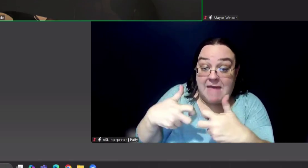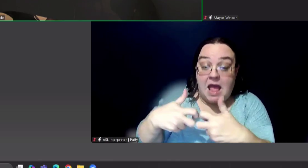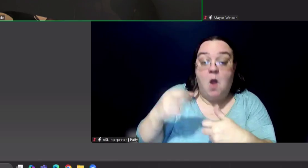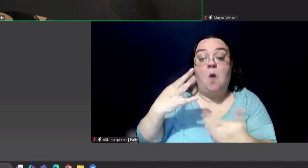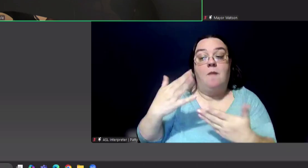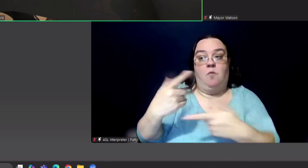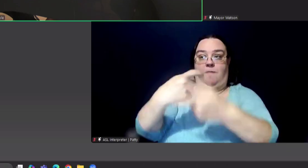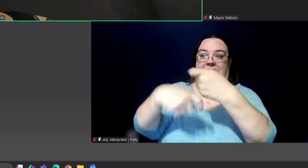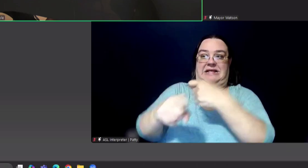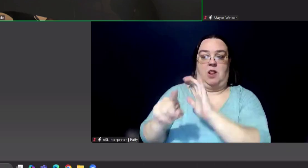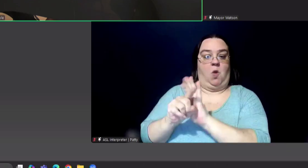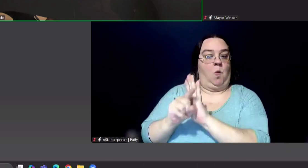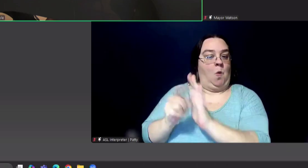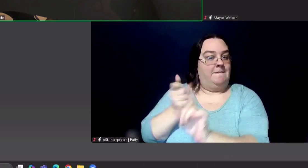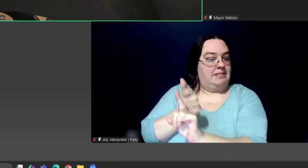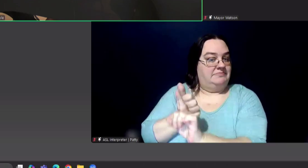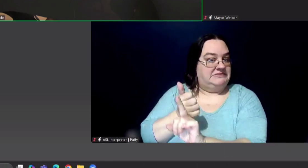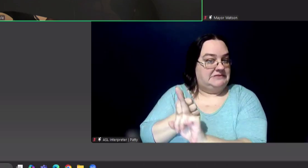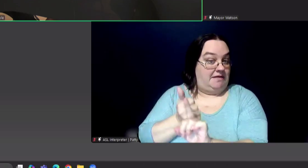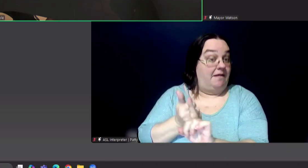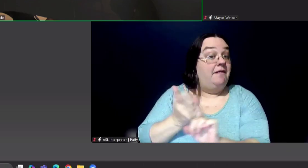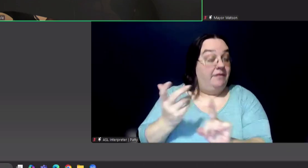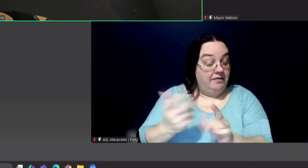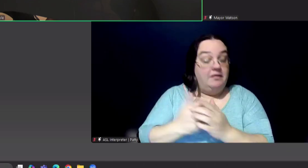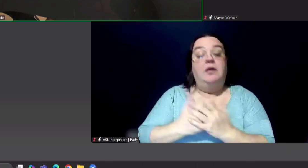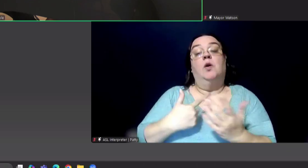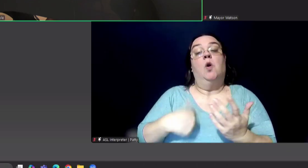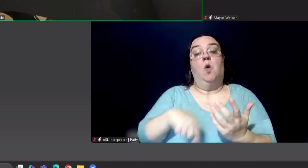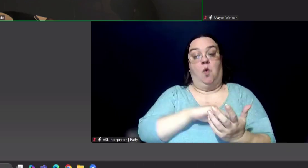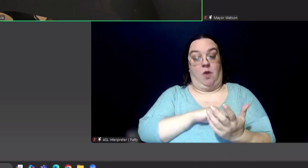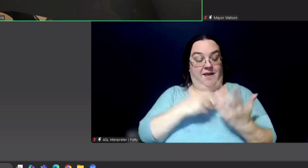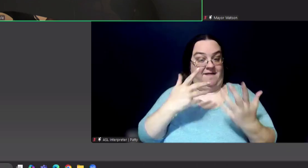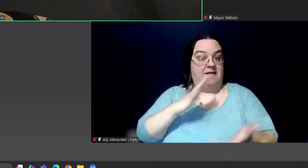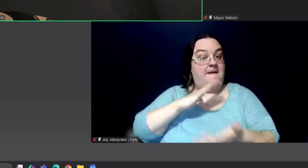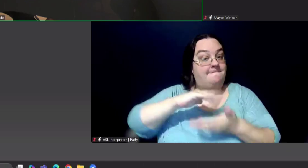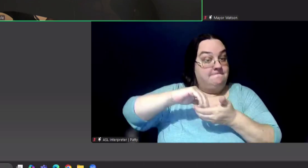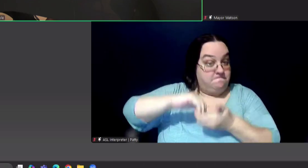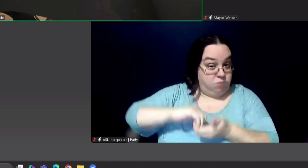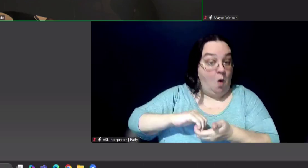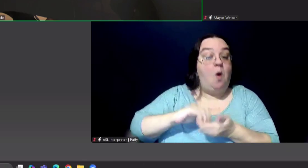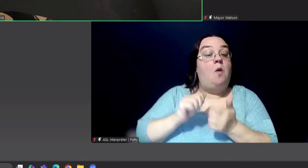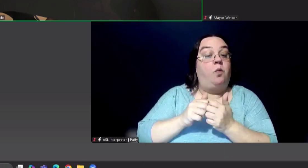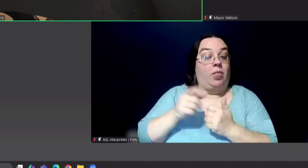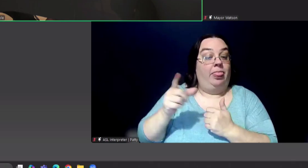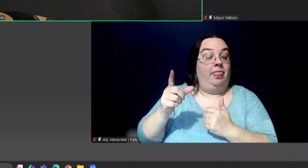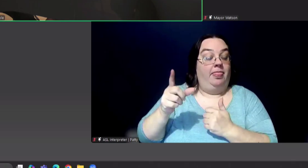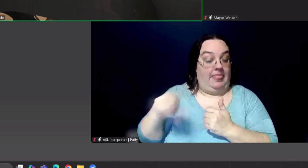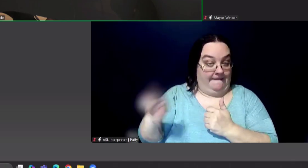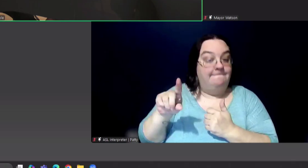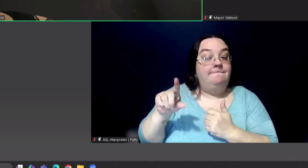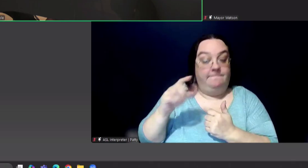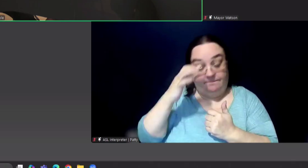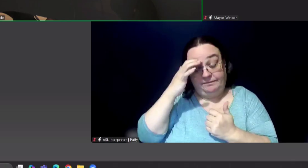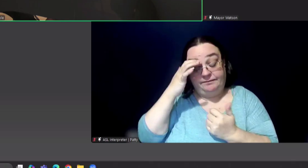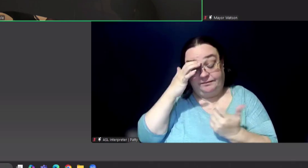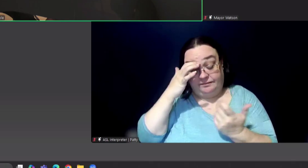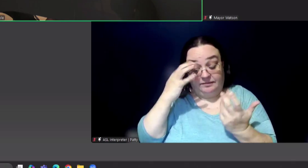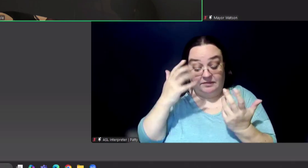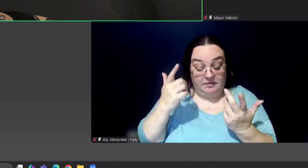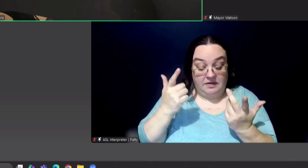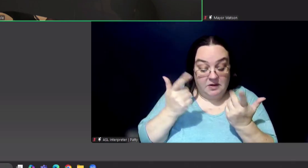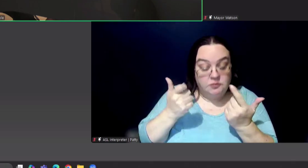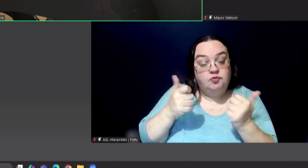alarms. So we have partnered with them on, trying to